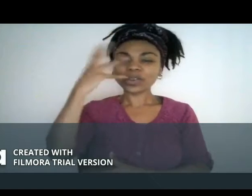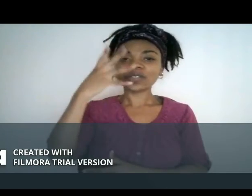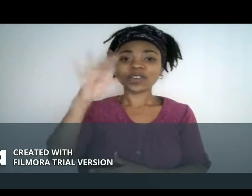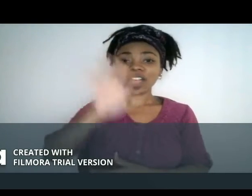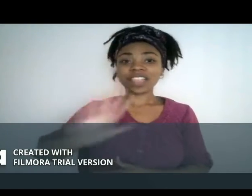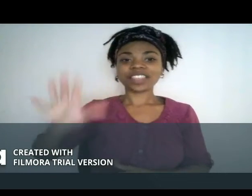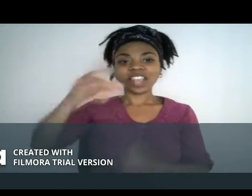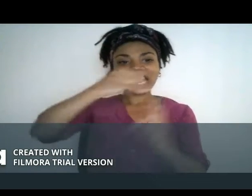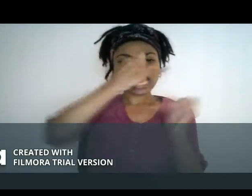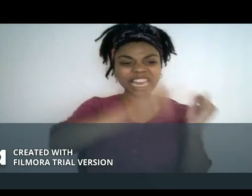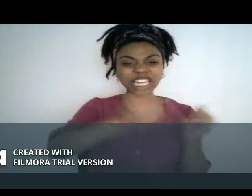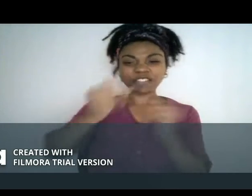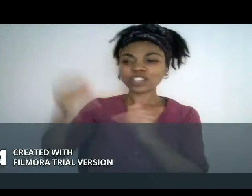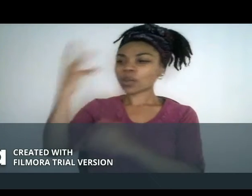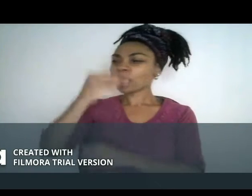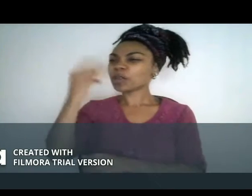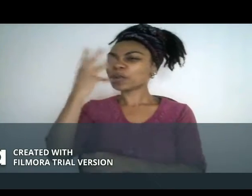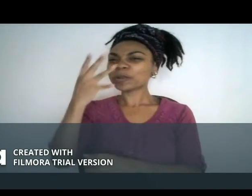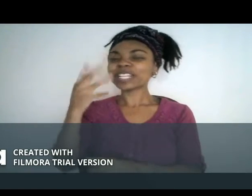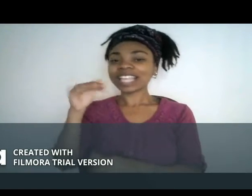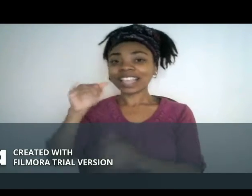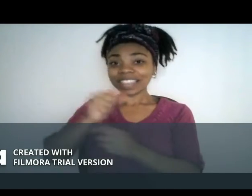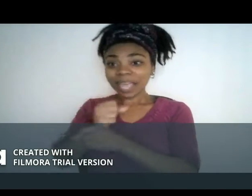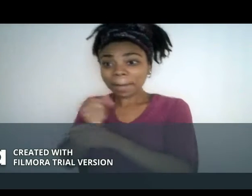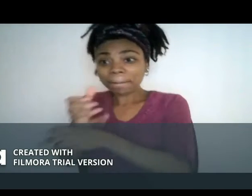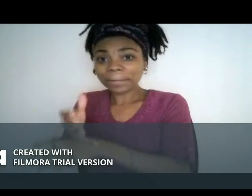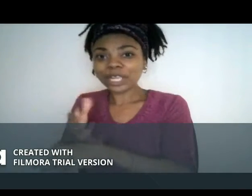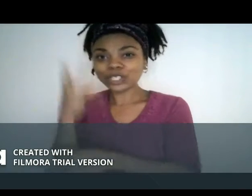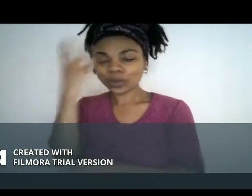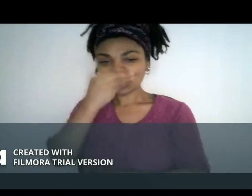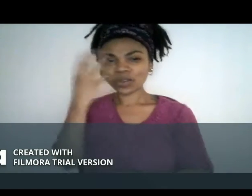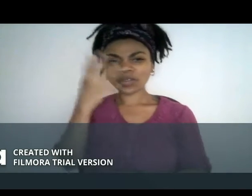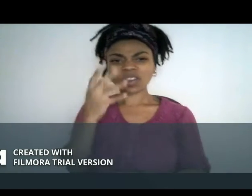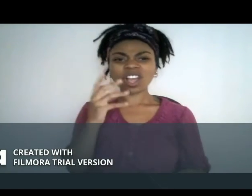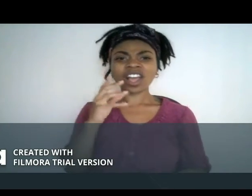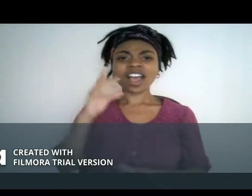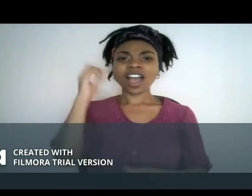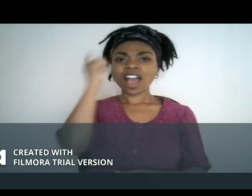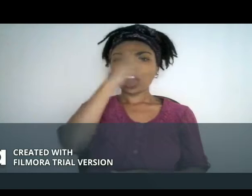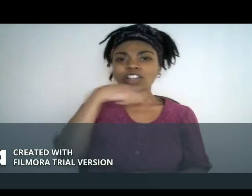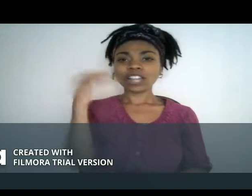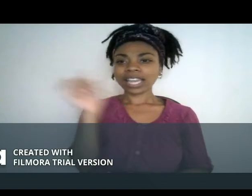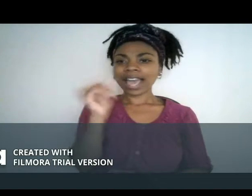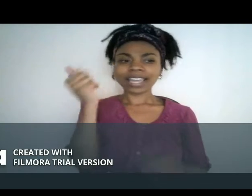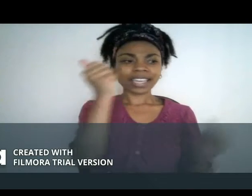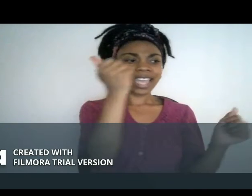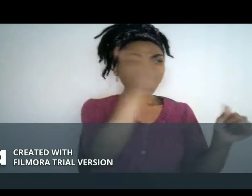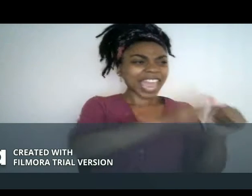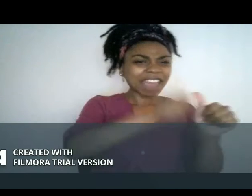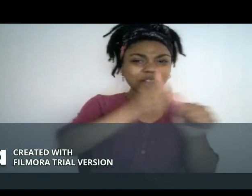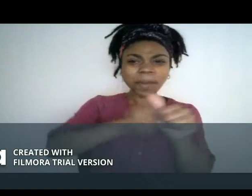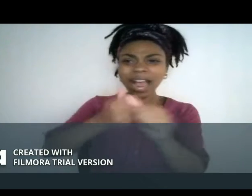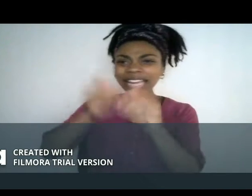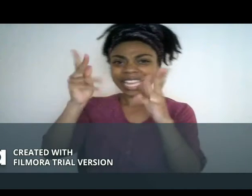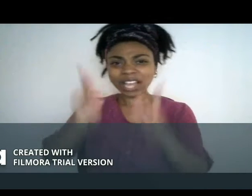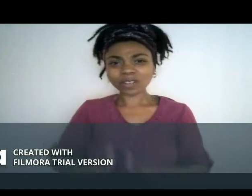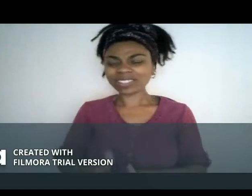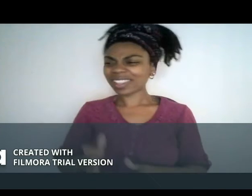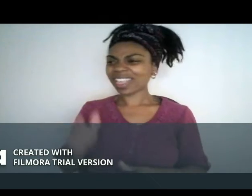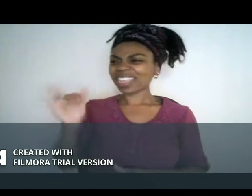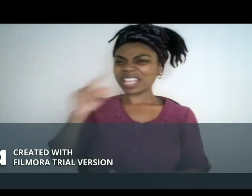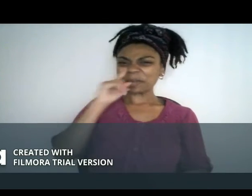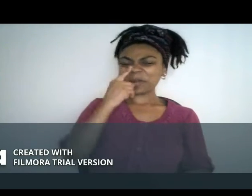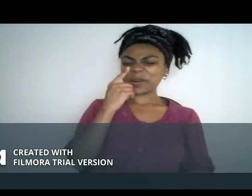their individual beauty is what makes you beautiful. Looking like everybody else, that is boring. And it's not even true.